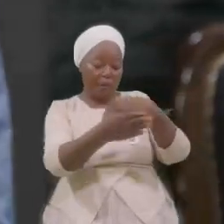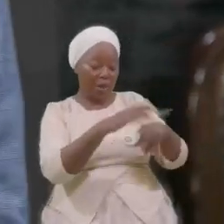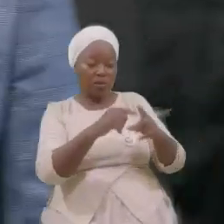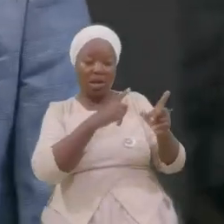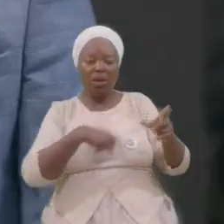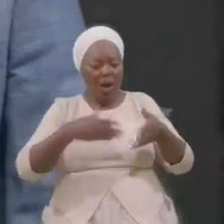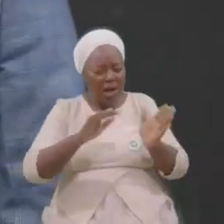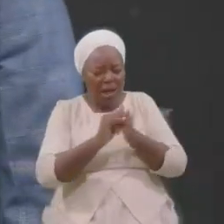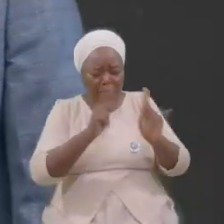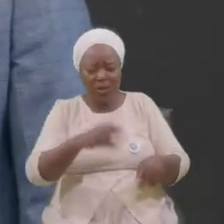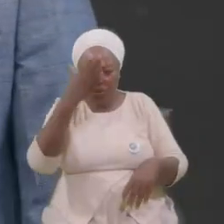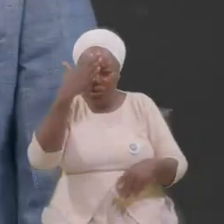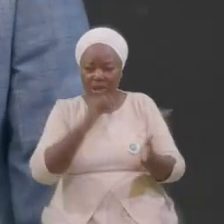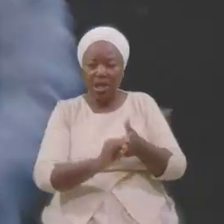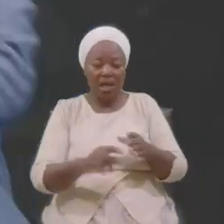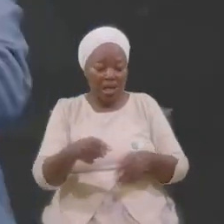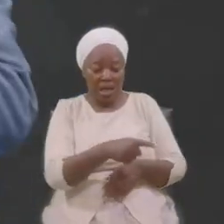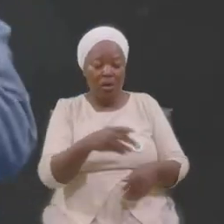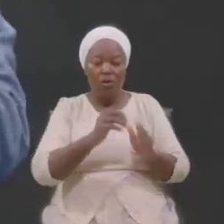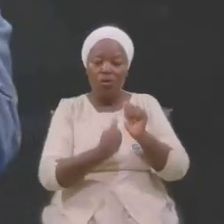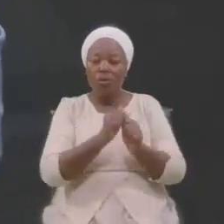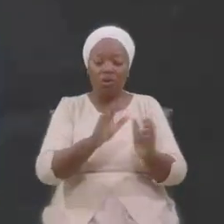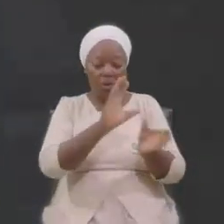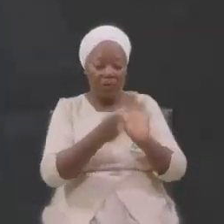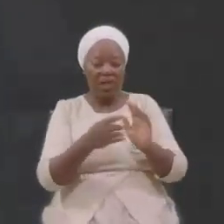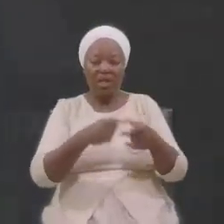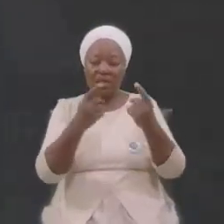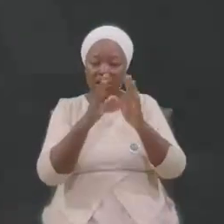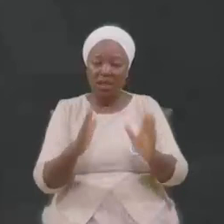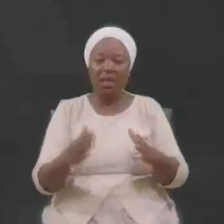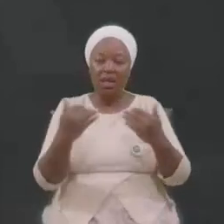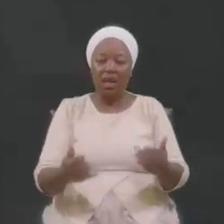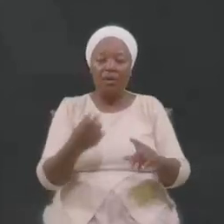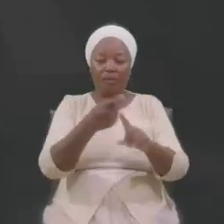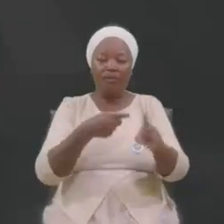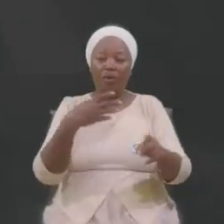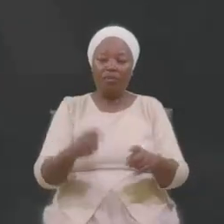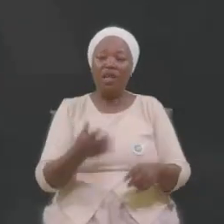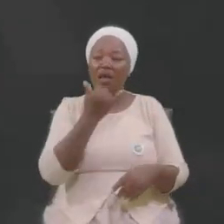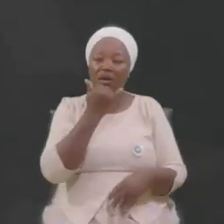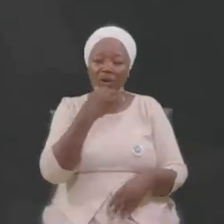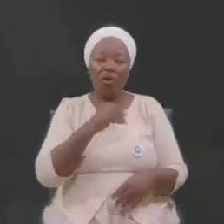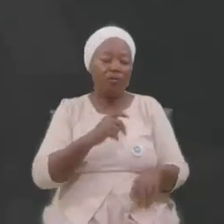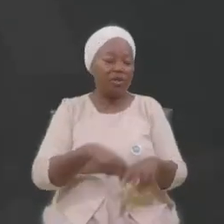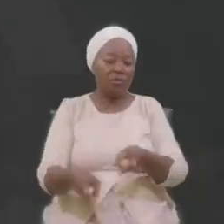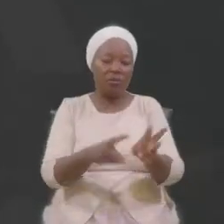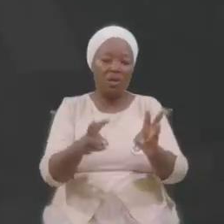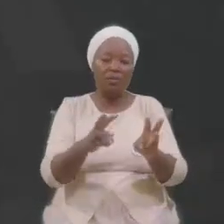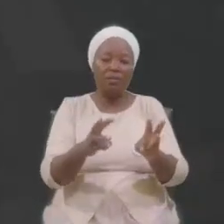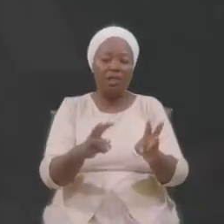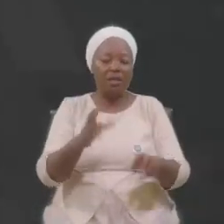know that he which converted the sinner from the error of his way